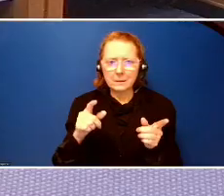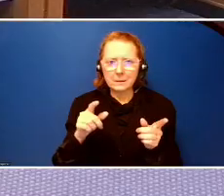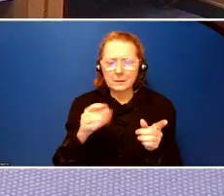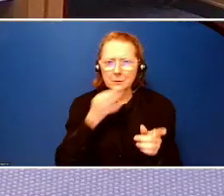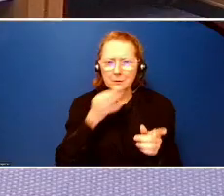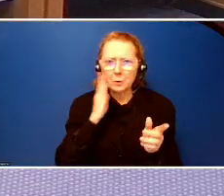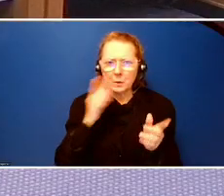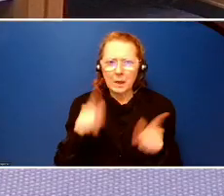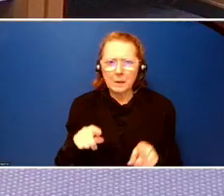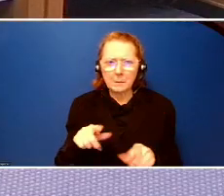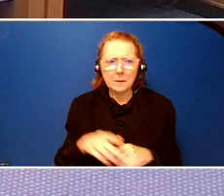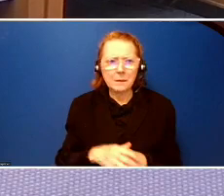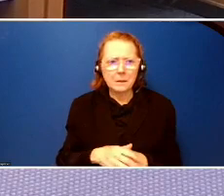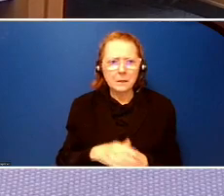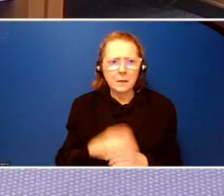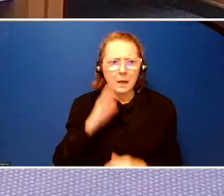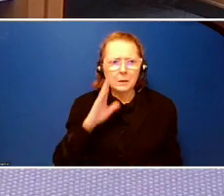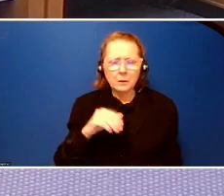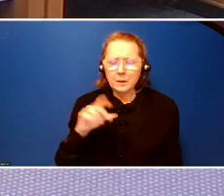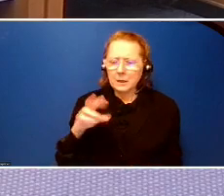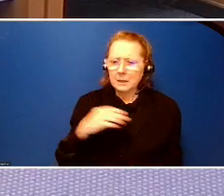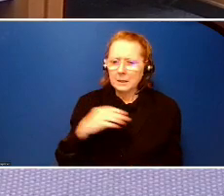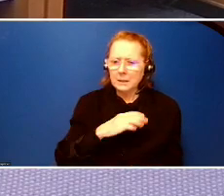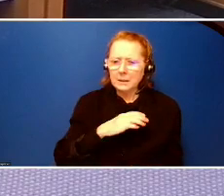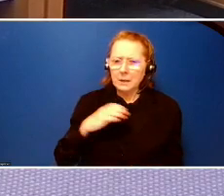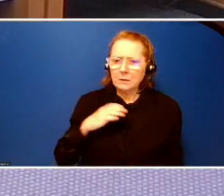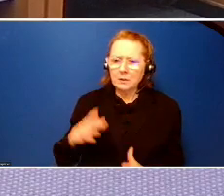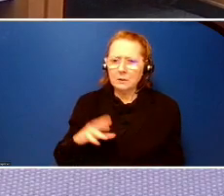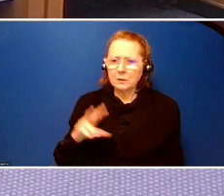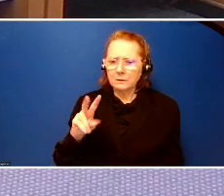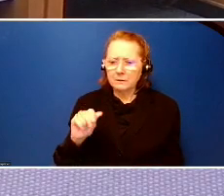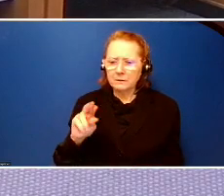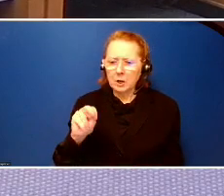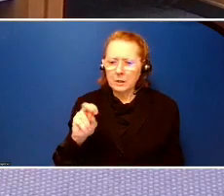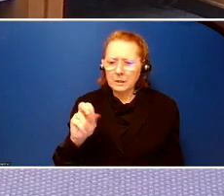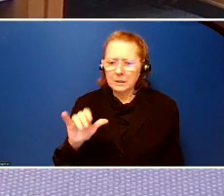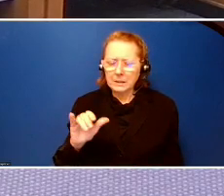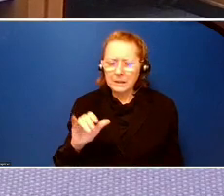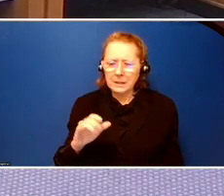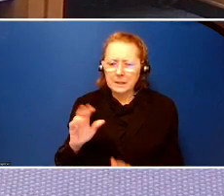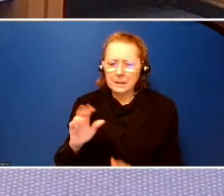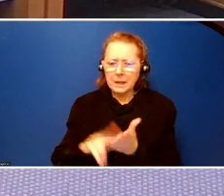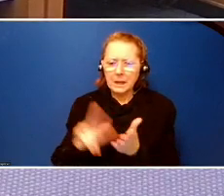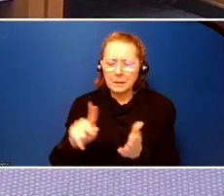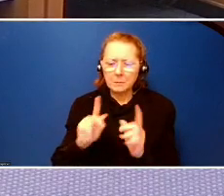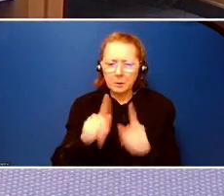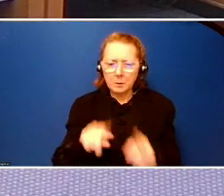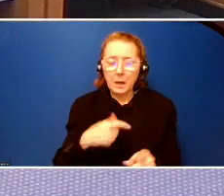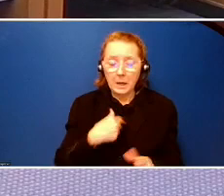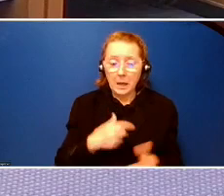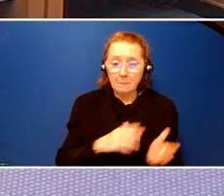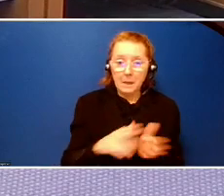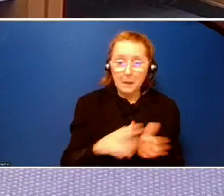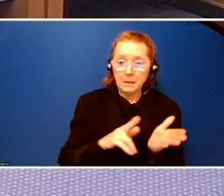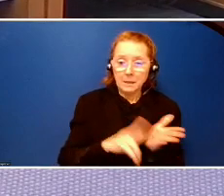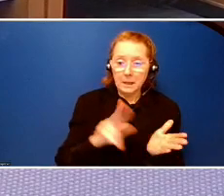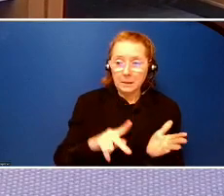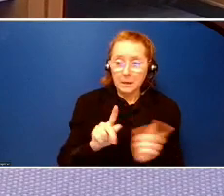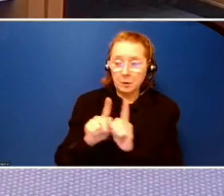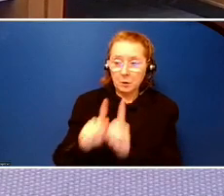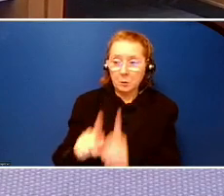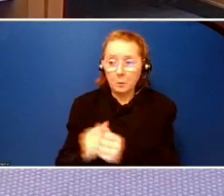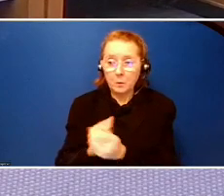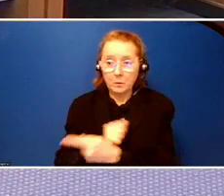Mickey, sorry, Councillor Varney has signed up to go out, and I'm planning on signing up to go out with her. And I'm sure many of our